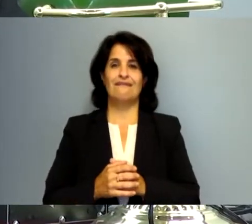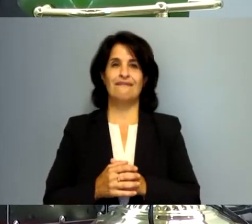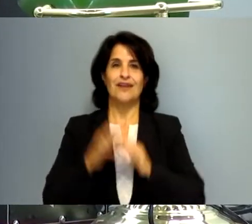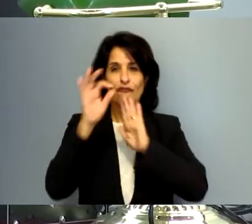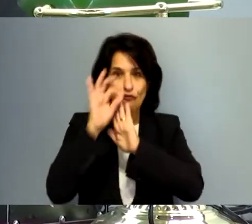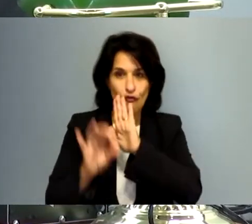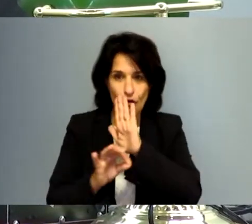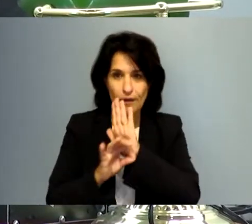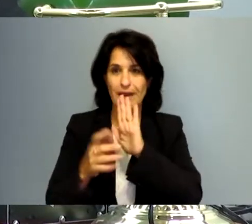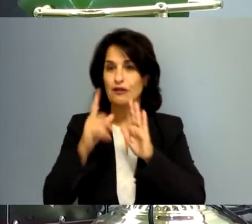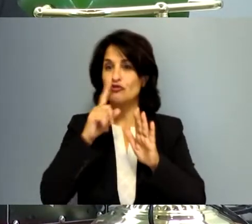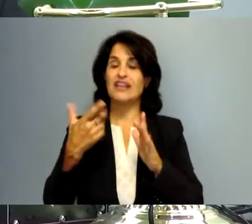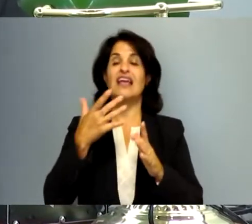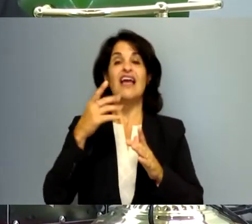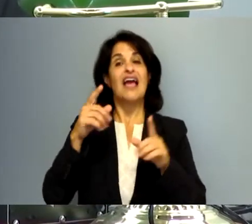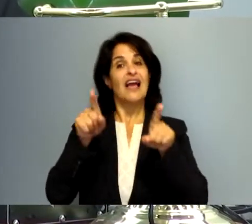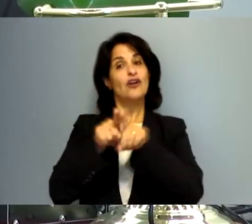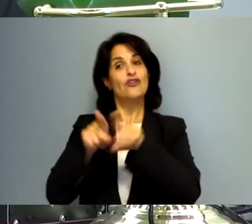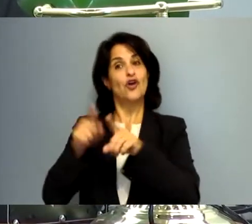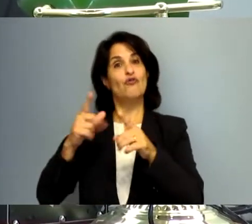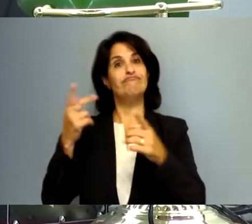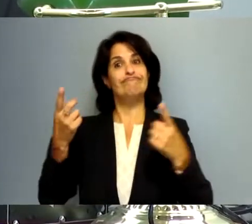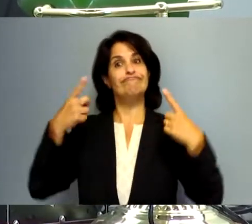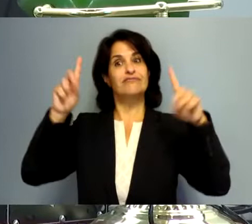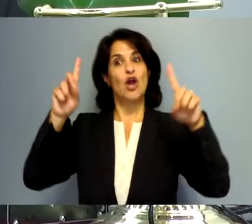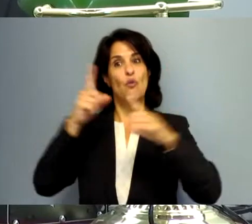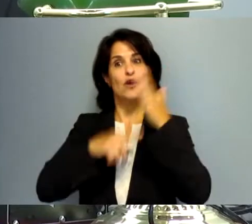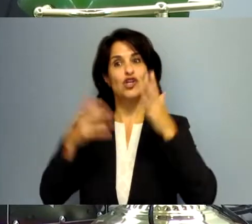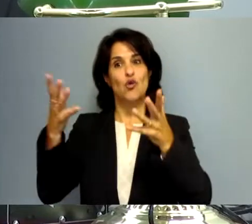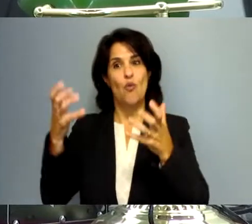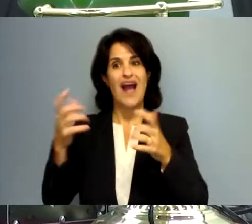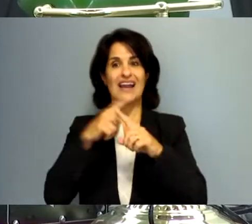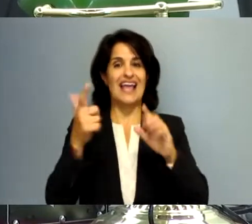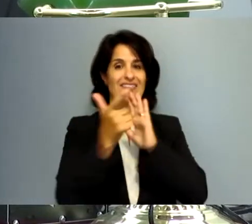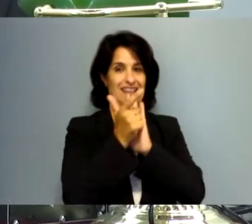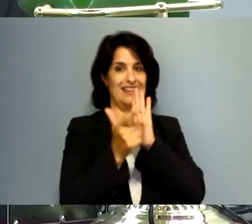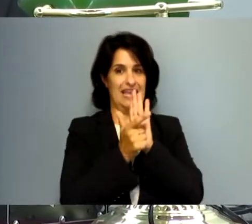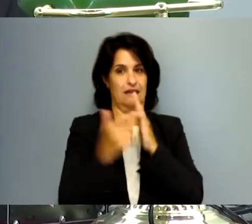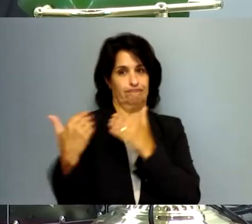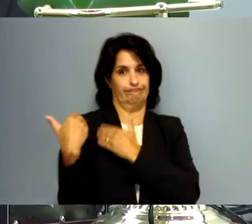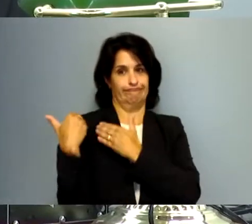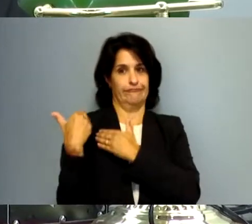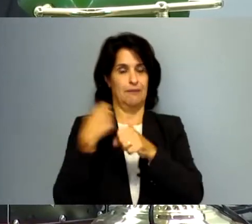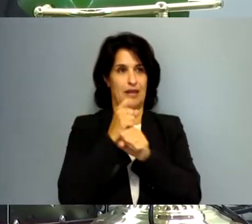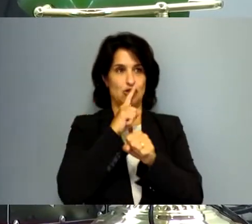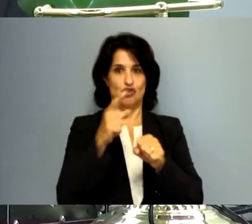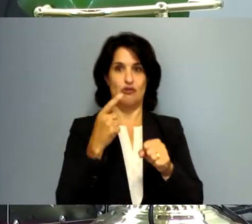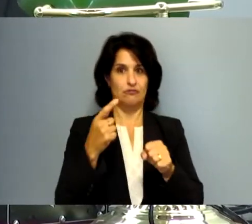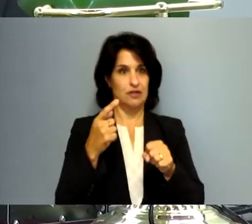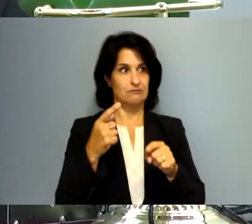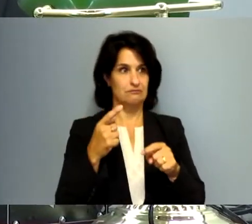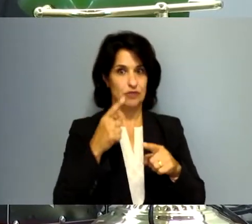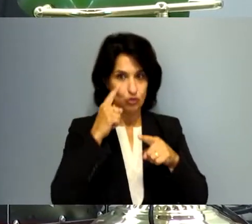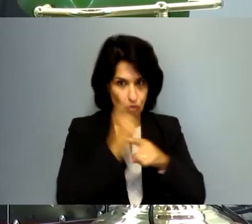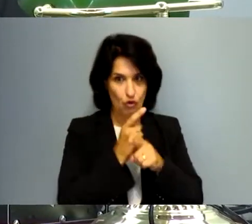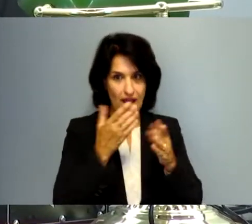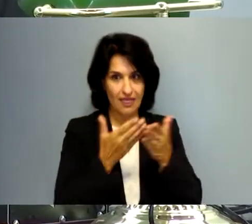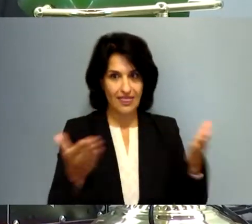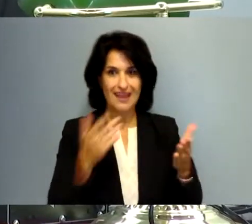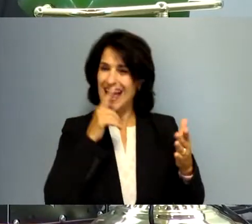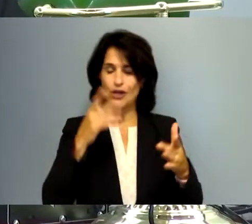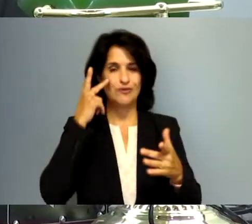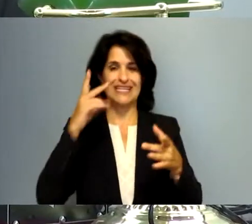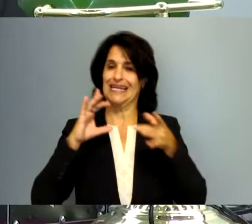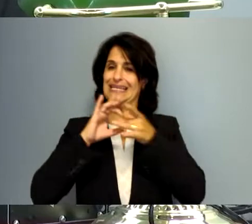accomplishes what you want to accomplish and also meets the legal burden that the county has to make sure that we're dotting our i's and crossing our t's. I don't see a connection at